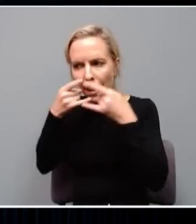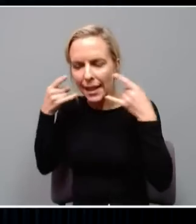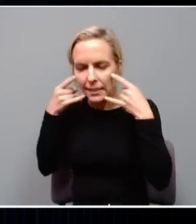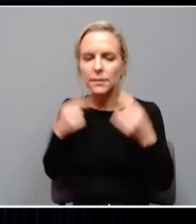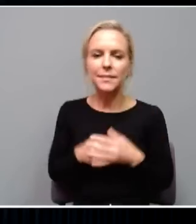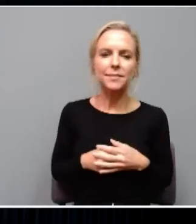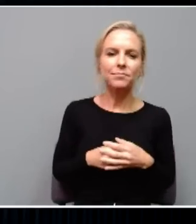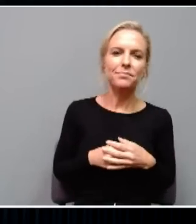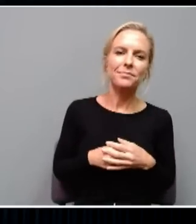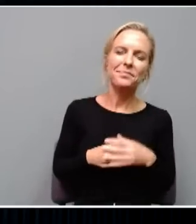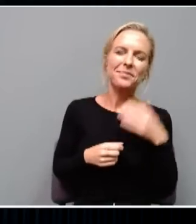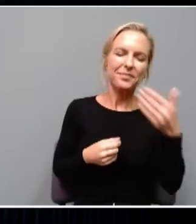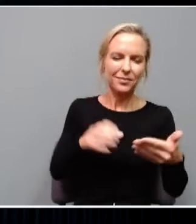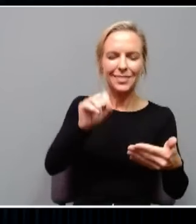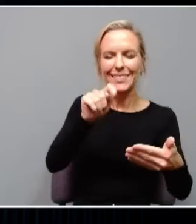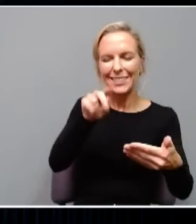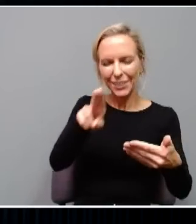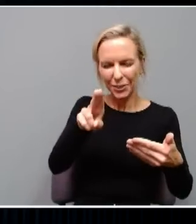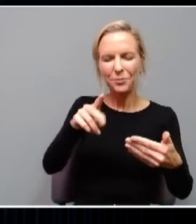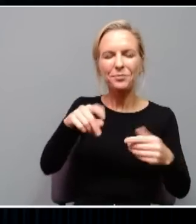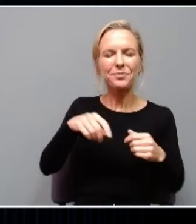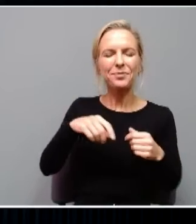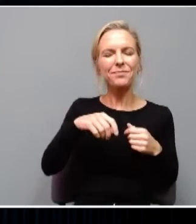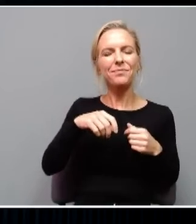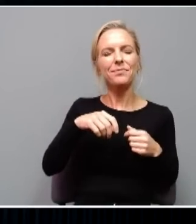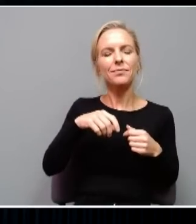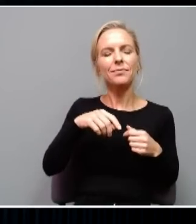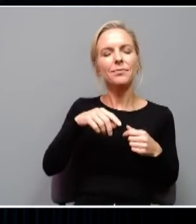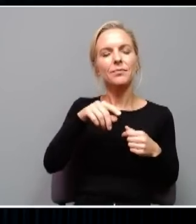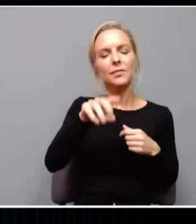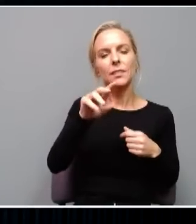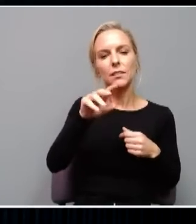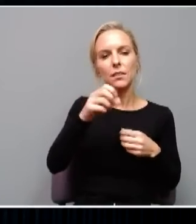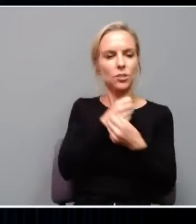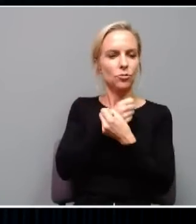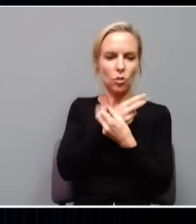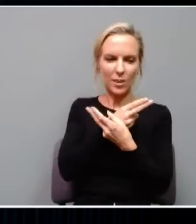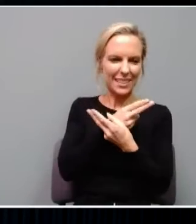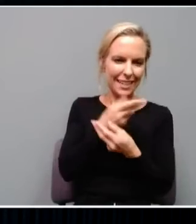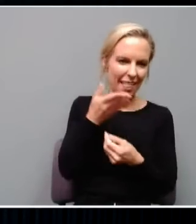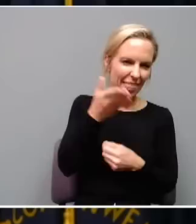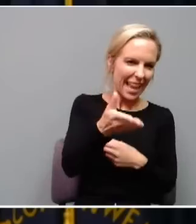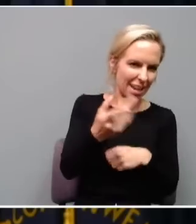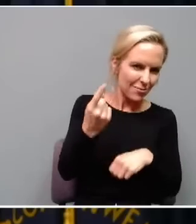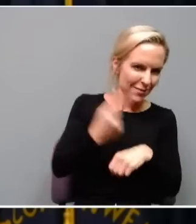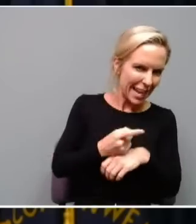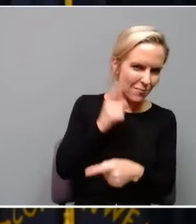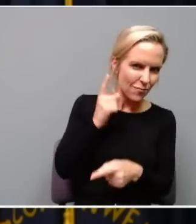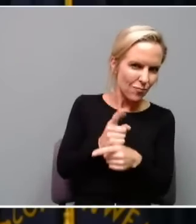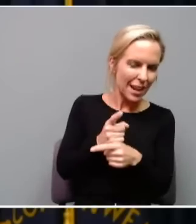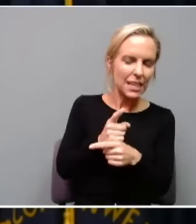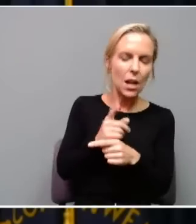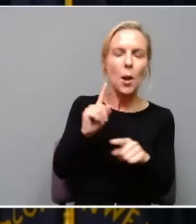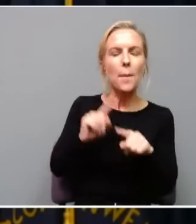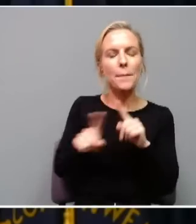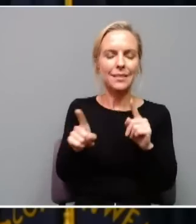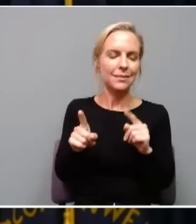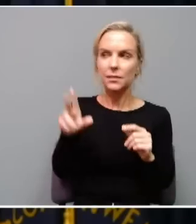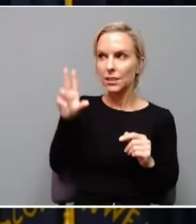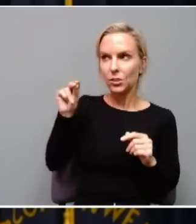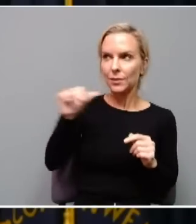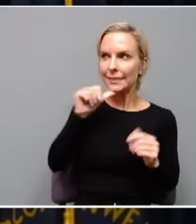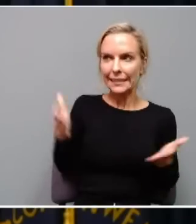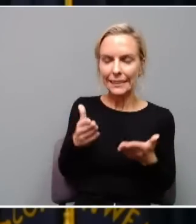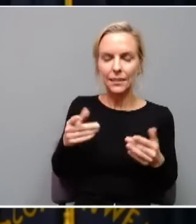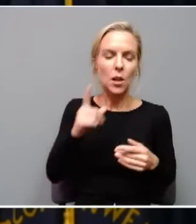Go ahead, Thank Stu. you, Governor. I take it Dr. Stack's not in the room today. This might be kind He is of not. one more for him,